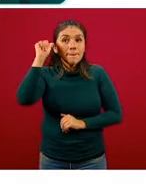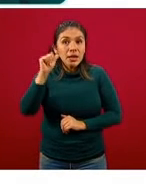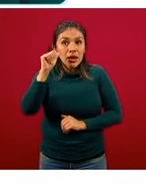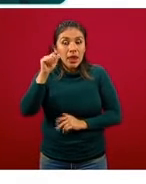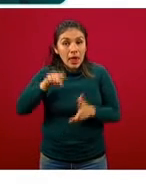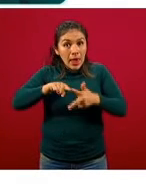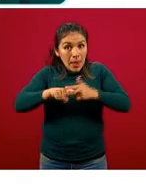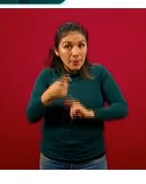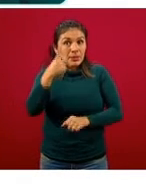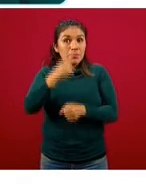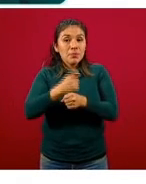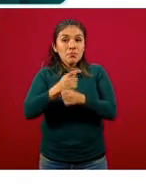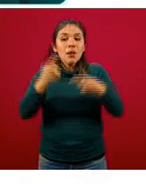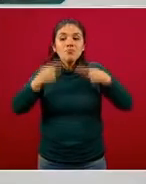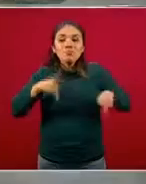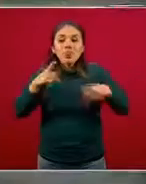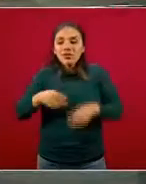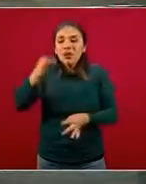And we can also